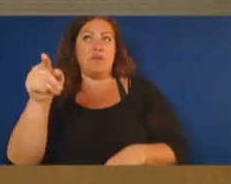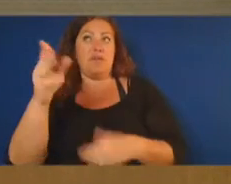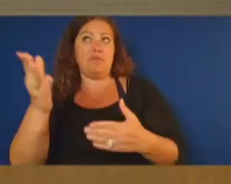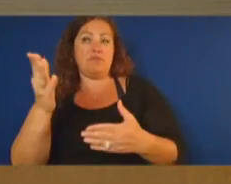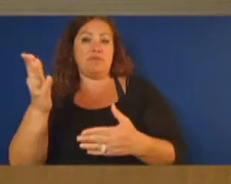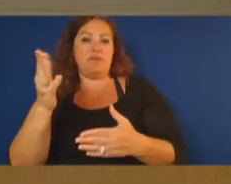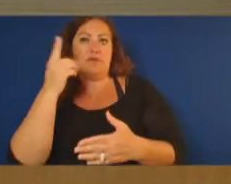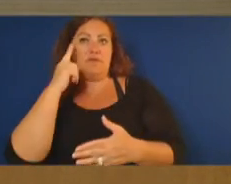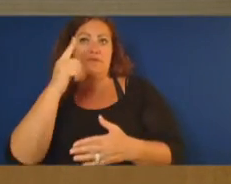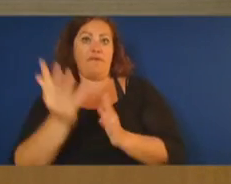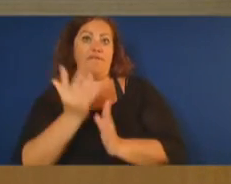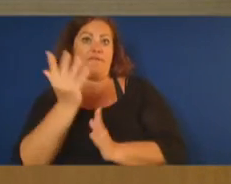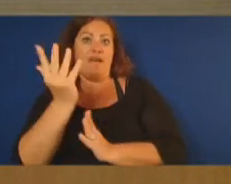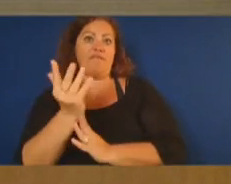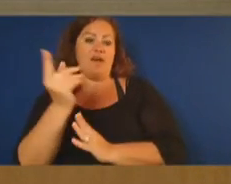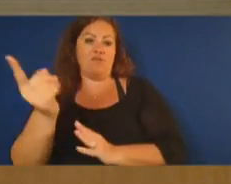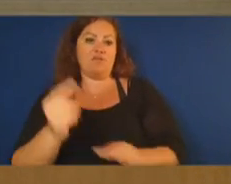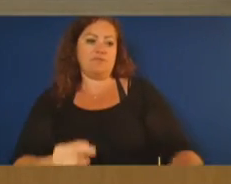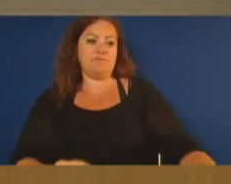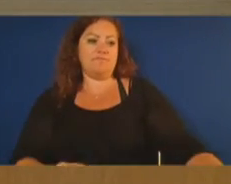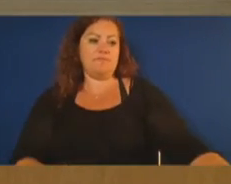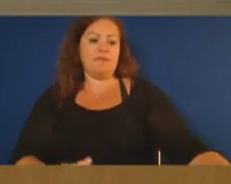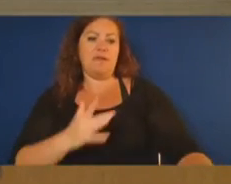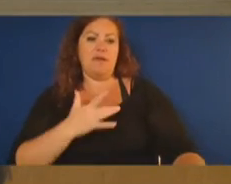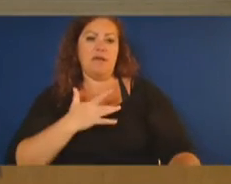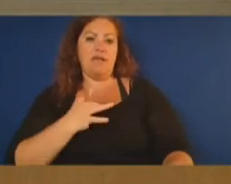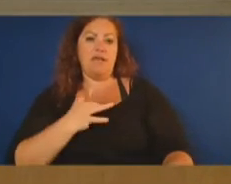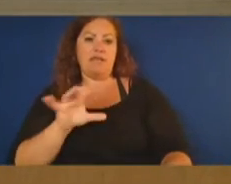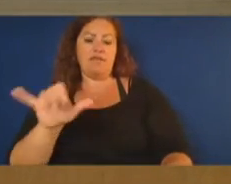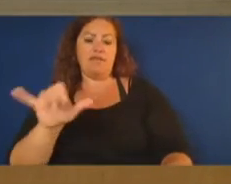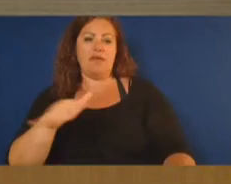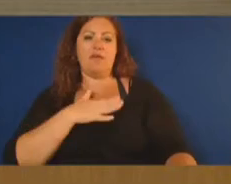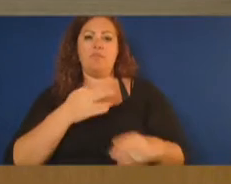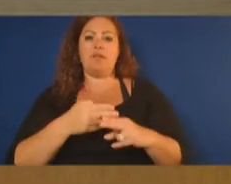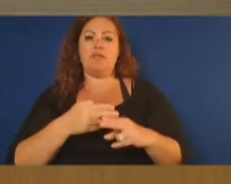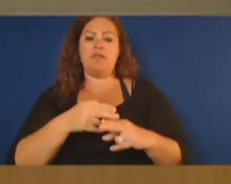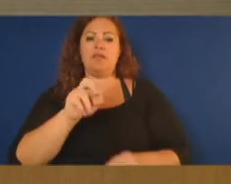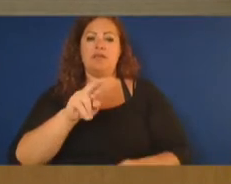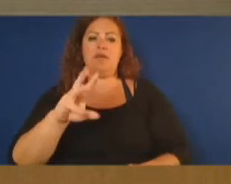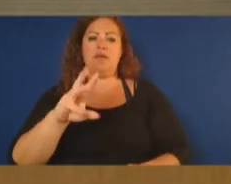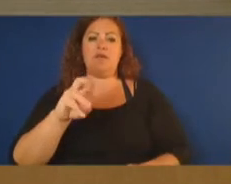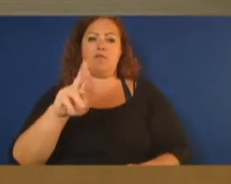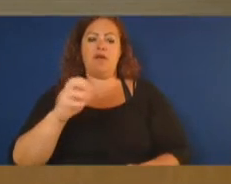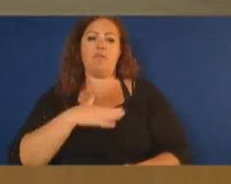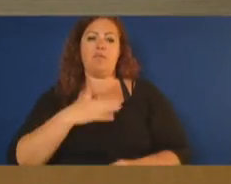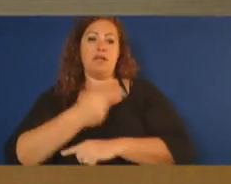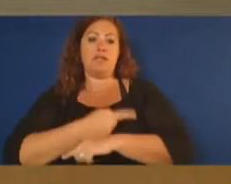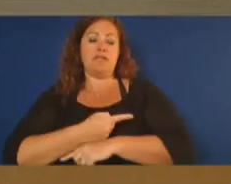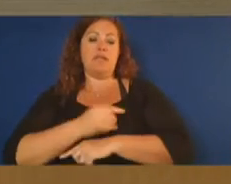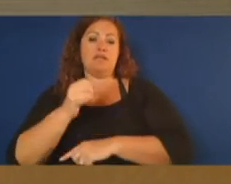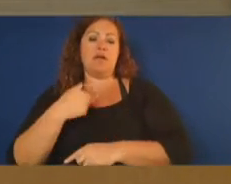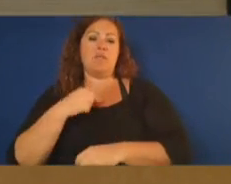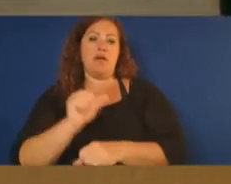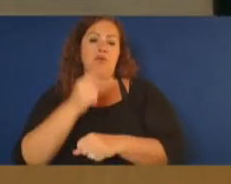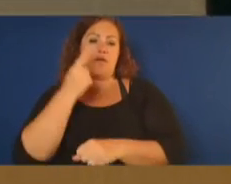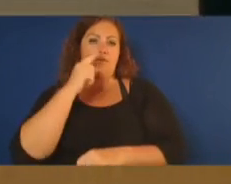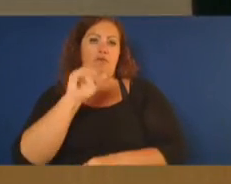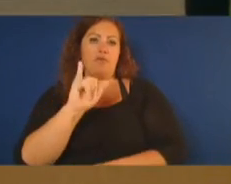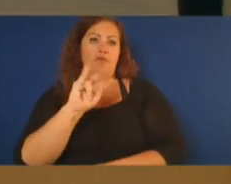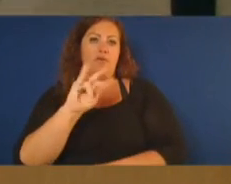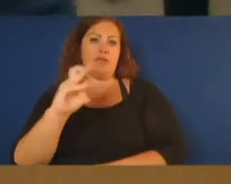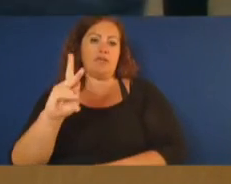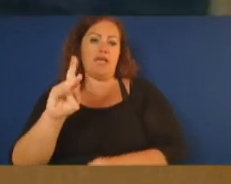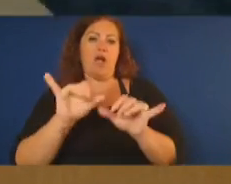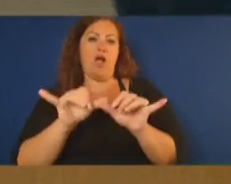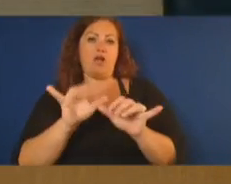five hours and would like to do that so my name is Eric weiner my day job is I work for inch group uh Architecture Firm